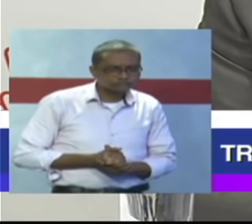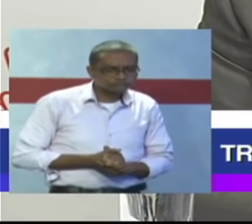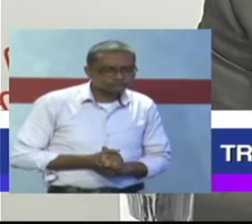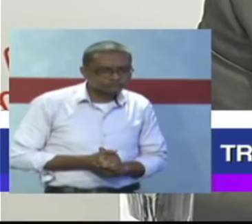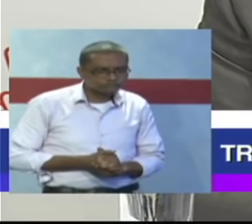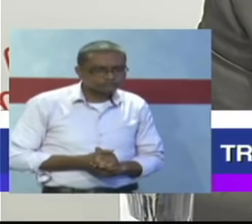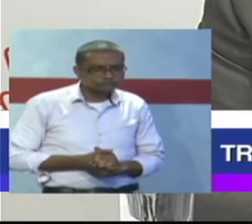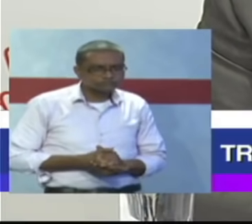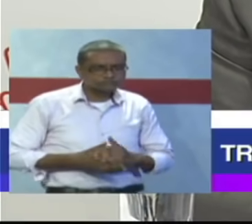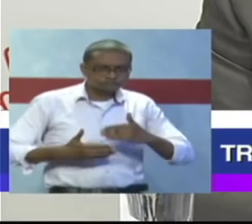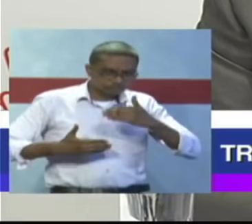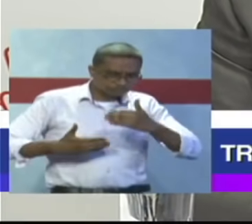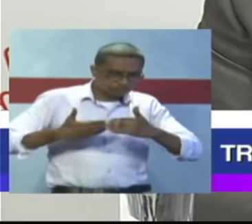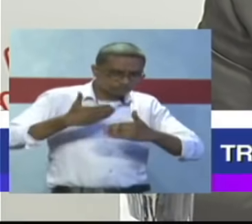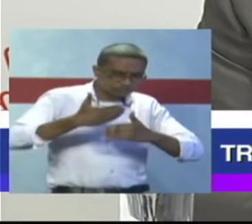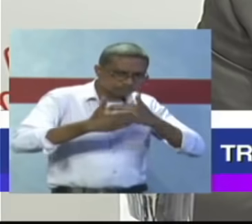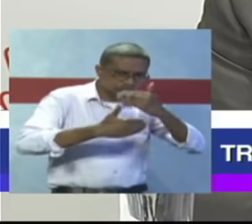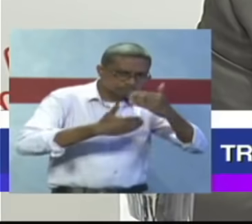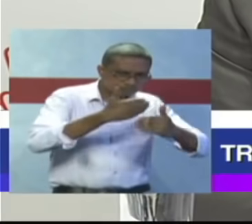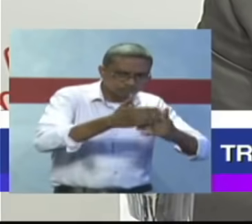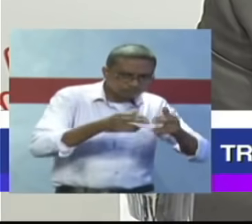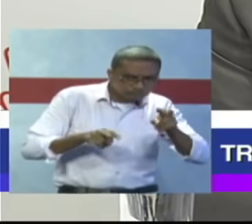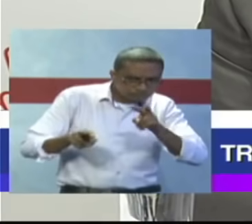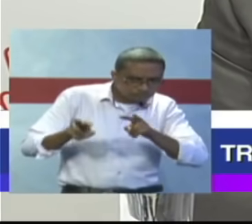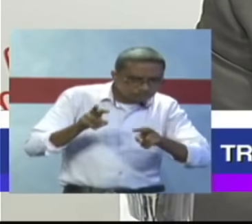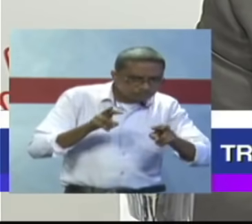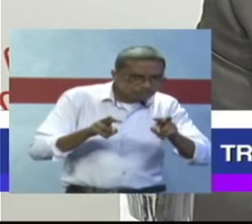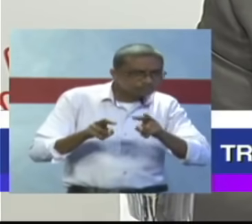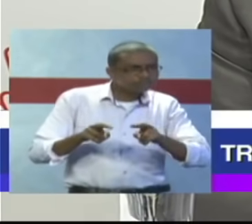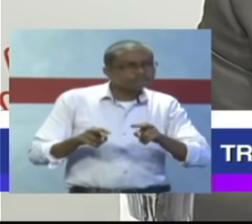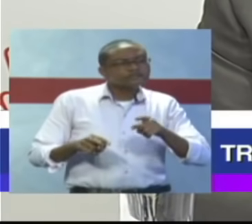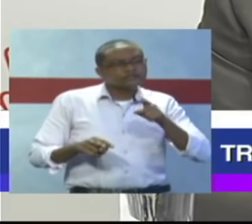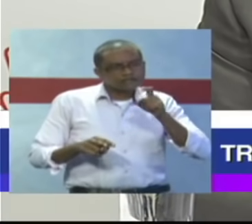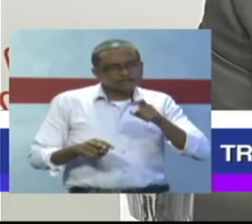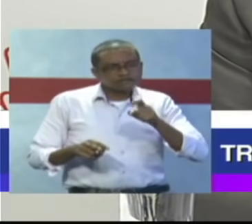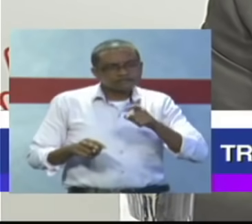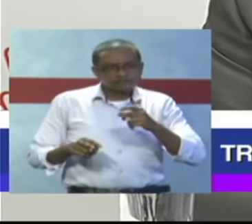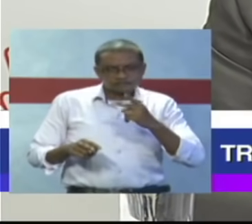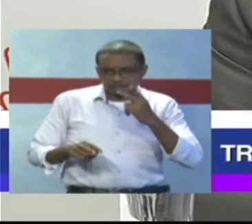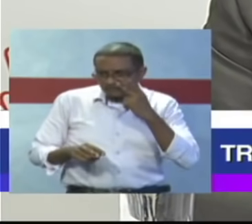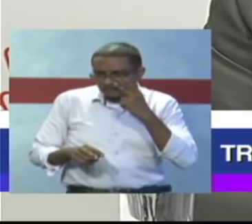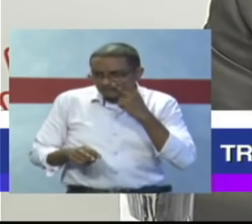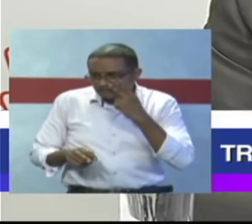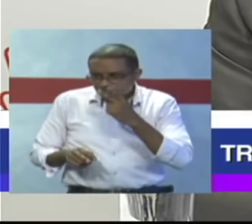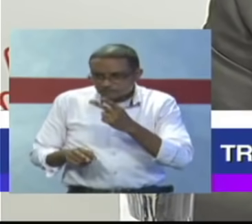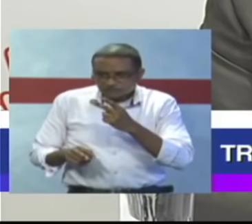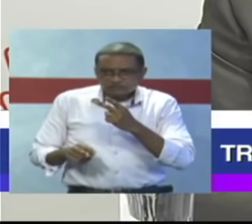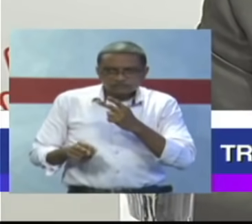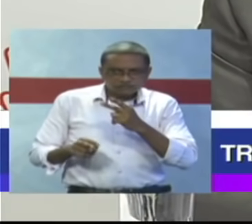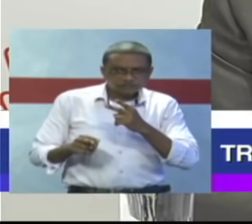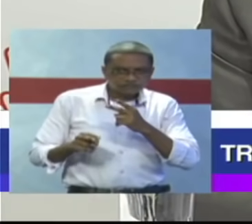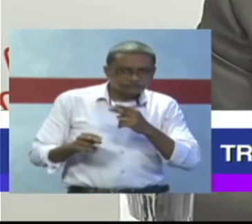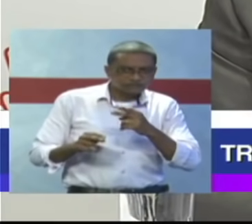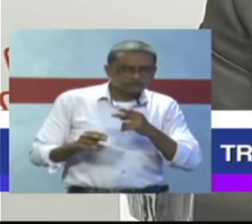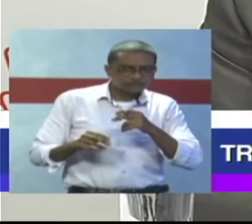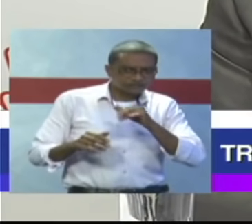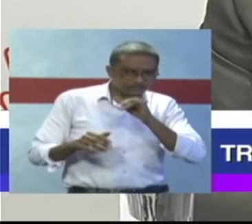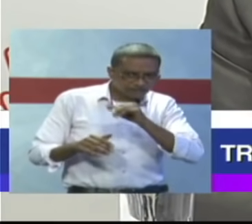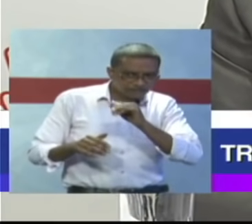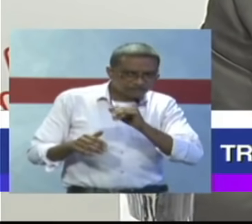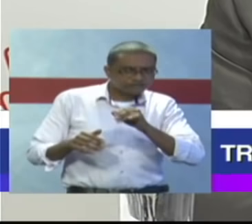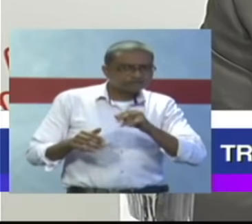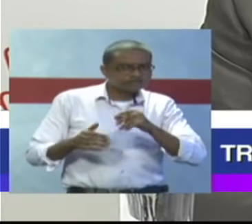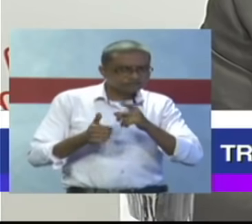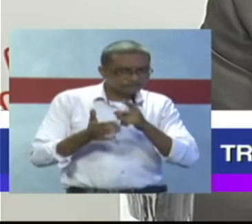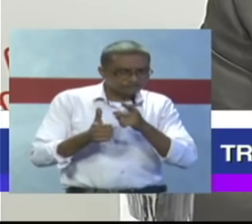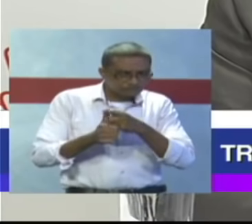baseline expected sequence of events. So those criteria are the ones that are utilized to decide on sending something for